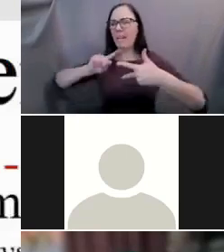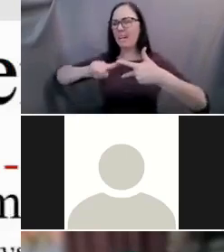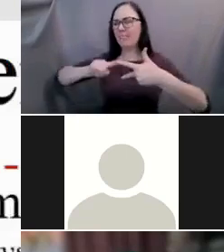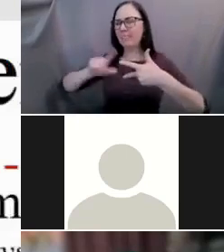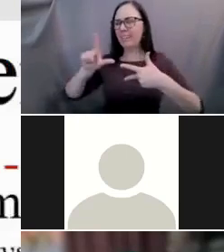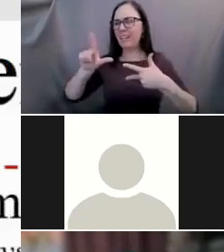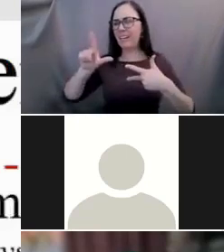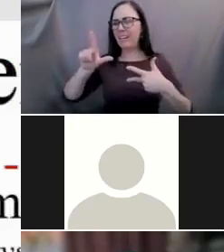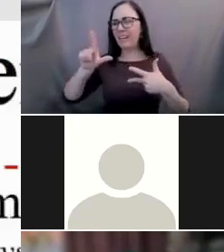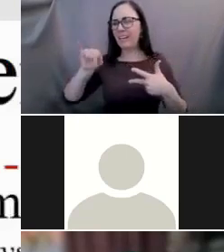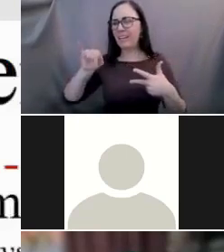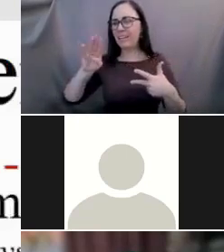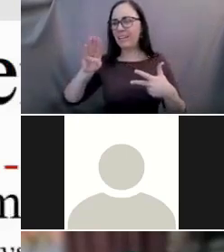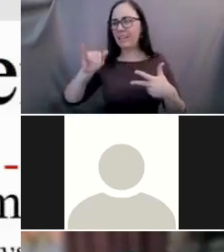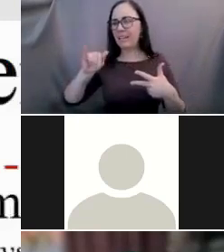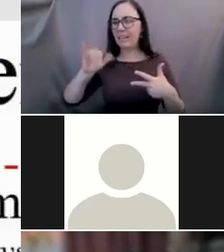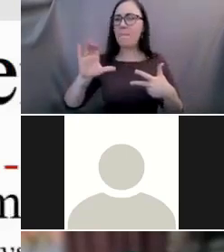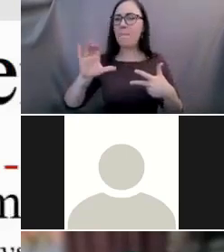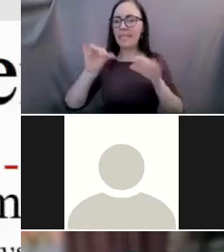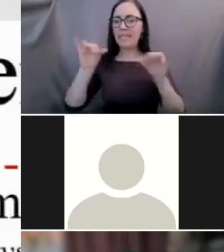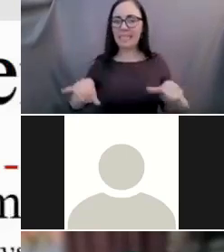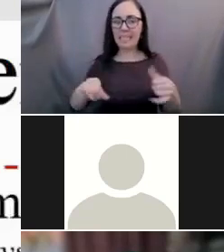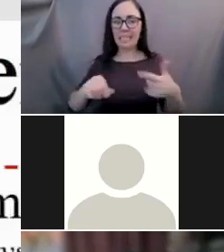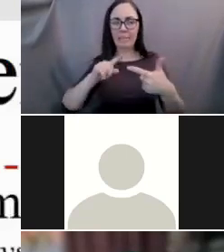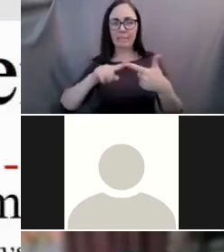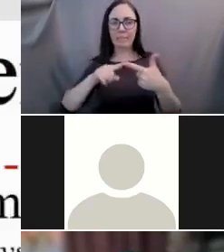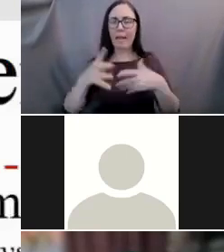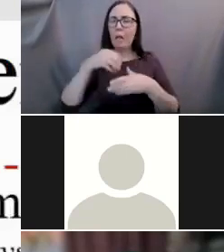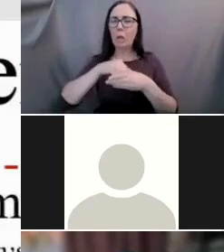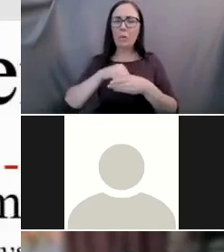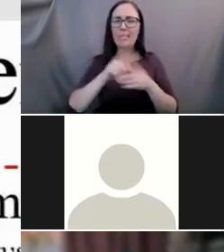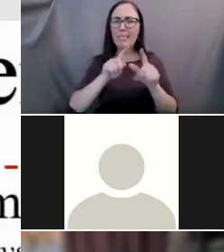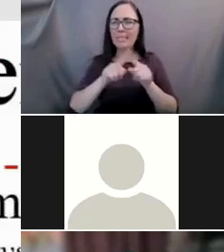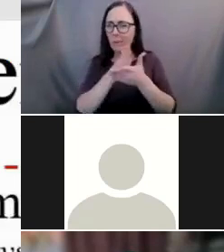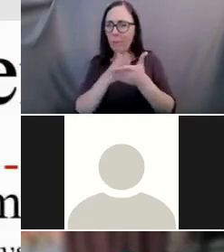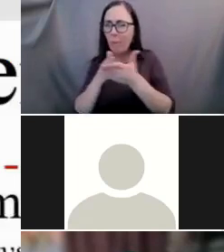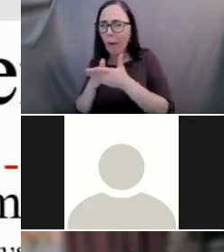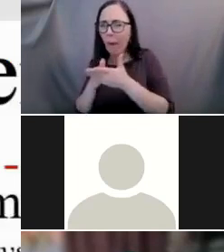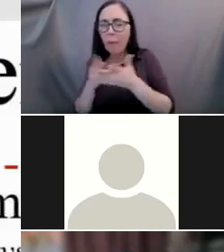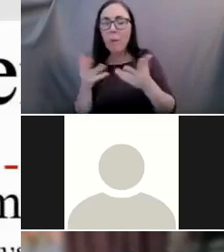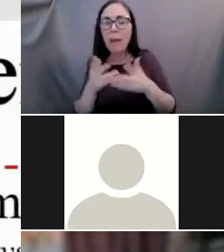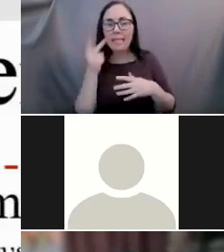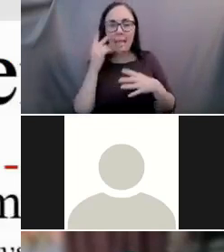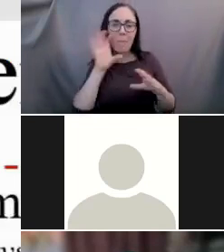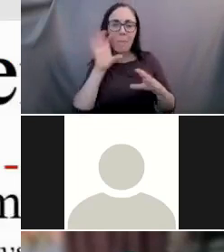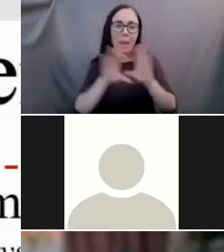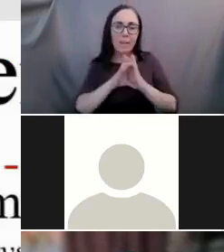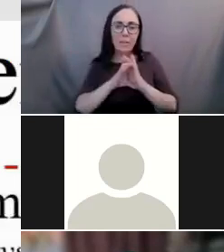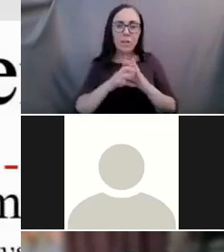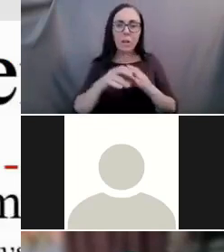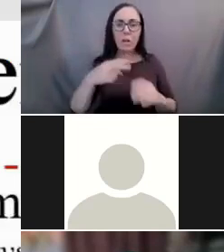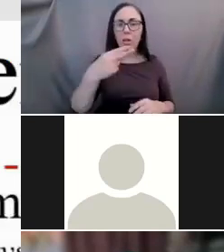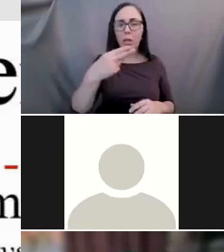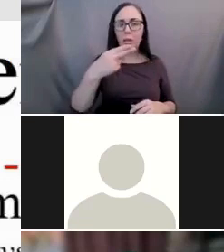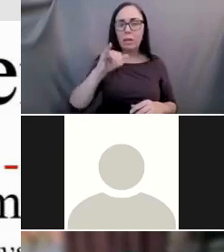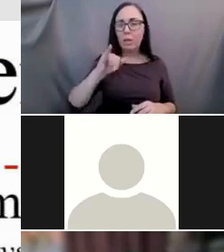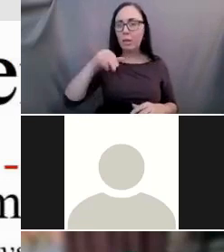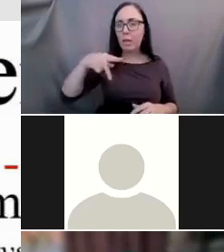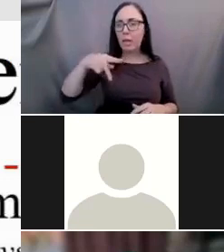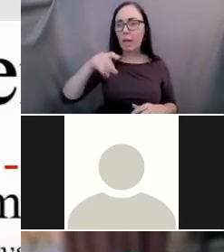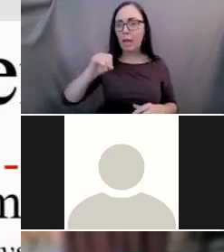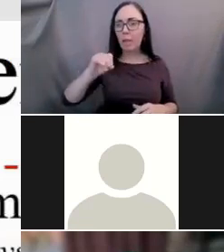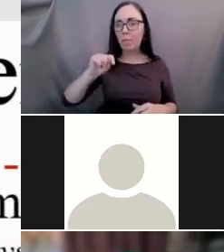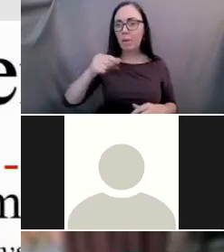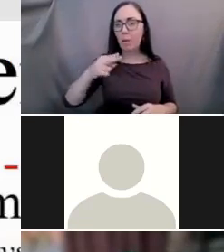So we have a few different parts there: the hypothalamus, the amygdala,